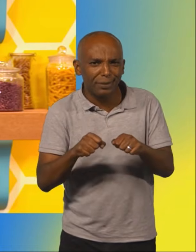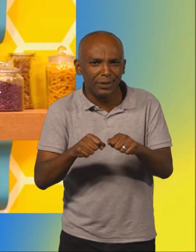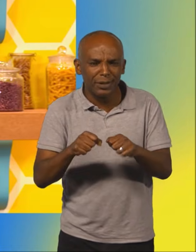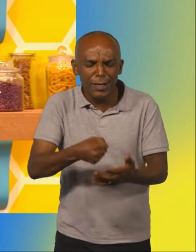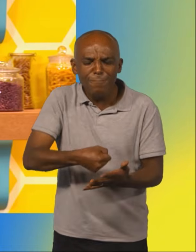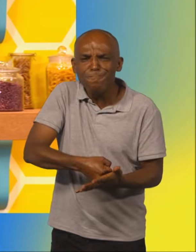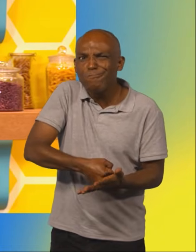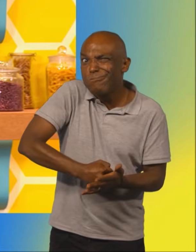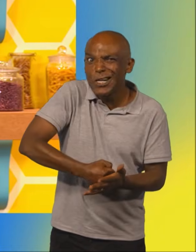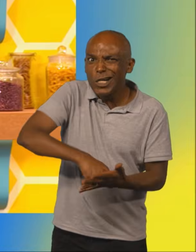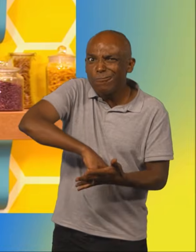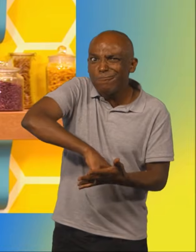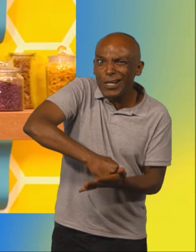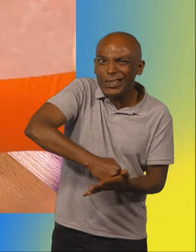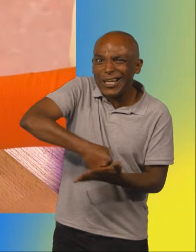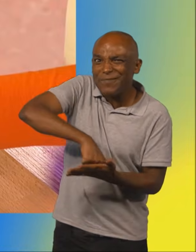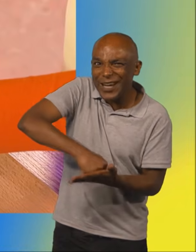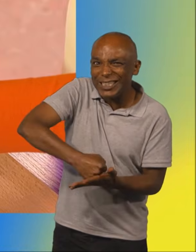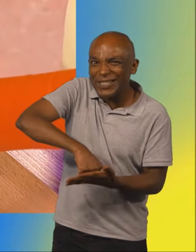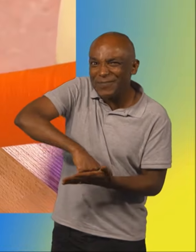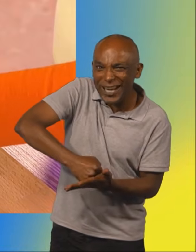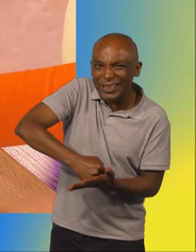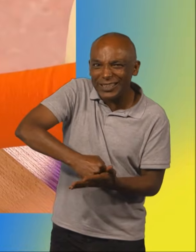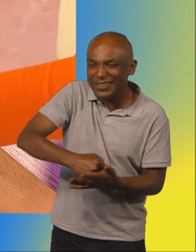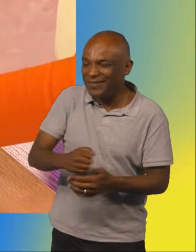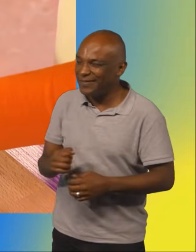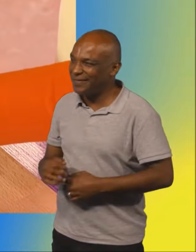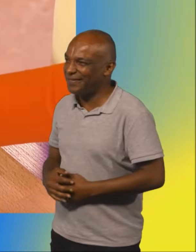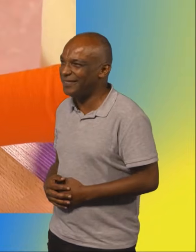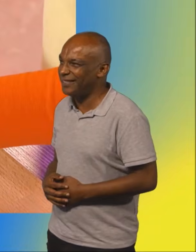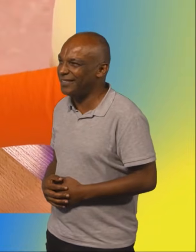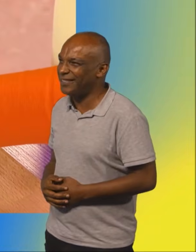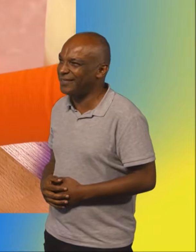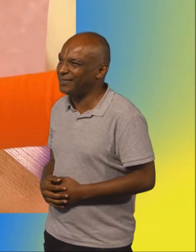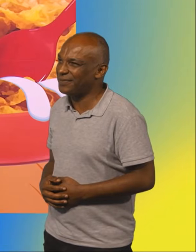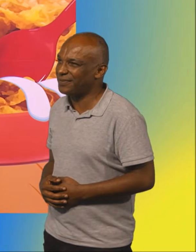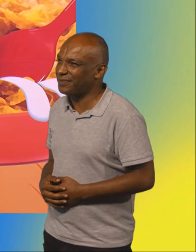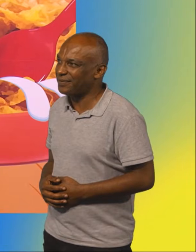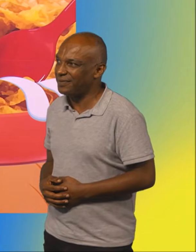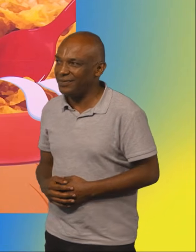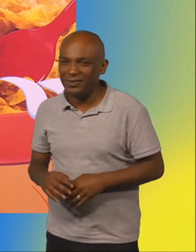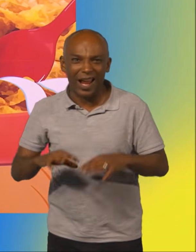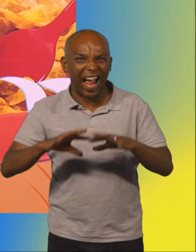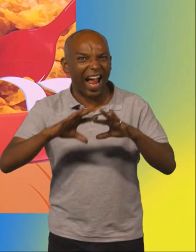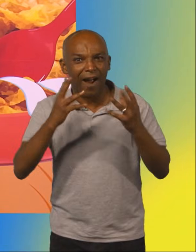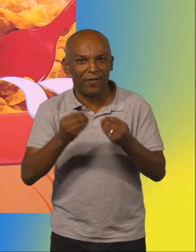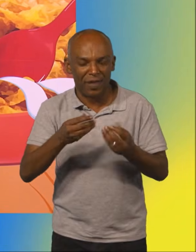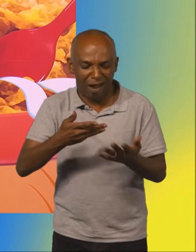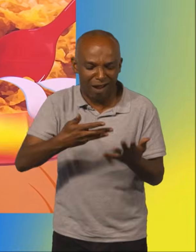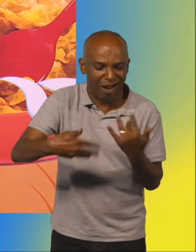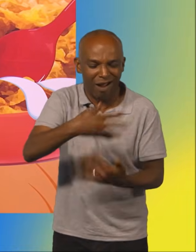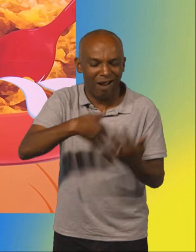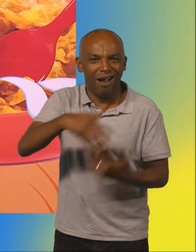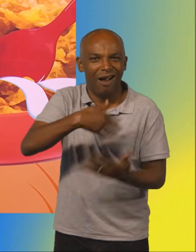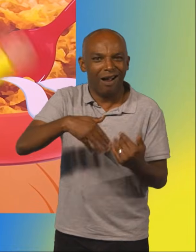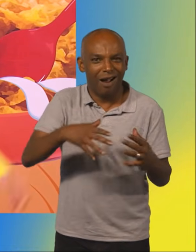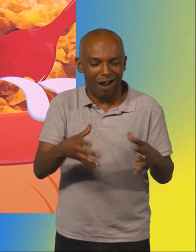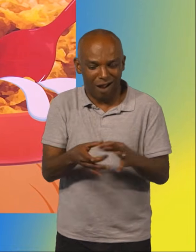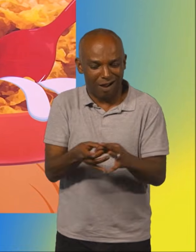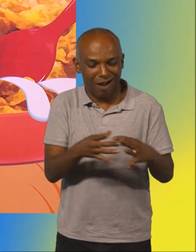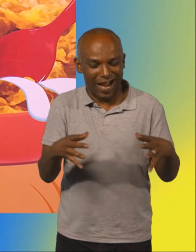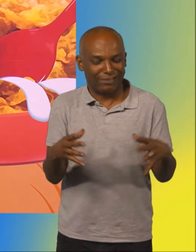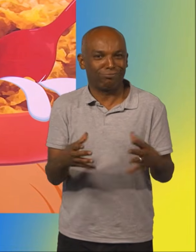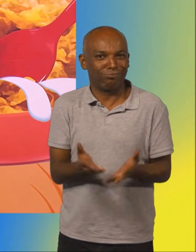Mash, mash, mash. Get everything mixed in together. Good work, Jen. I'm going to need arm